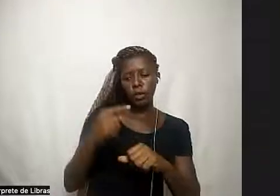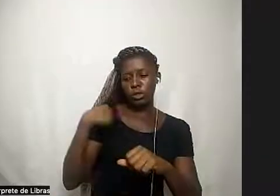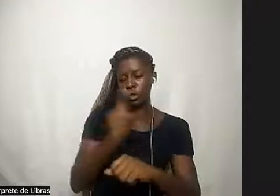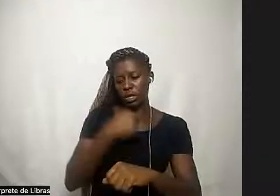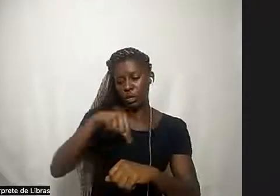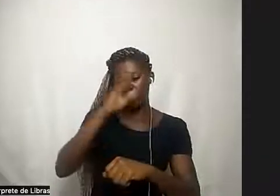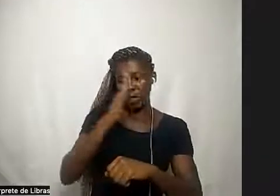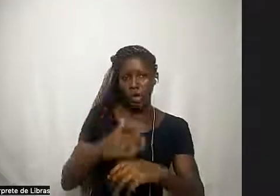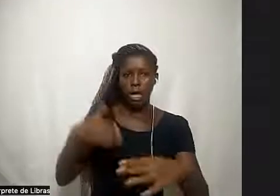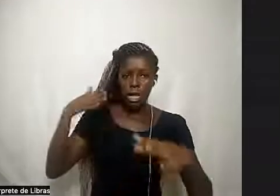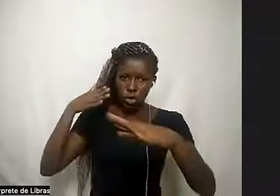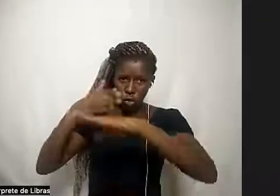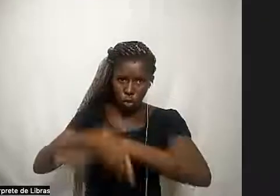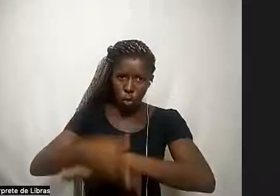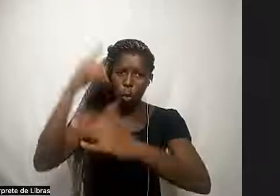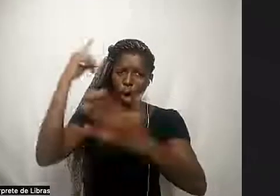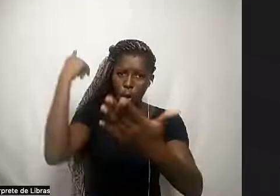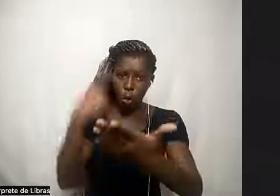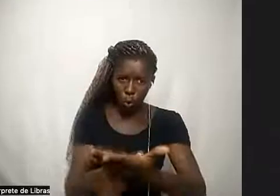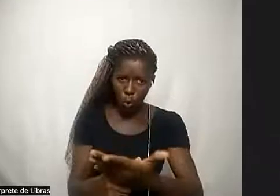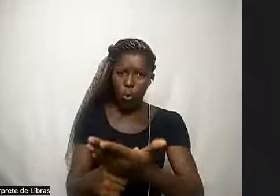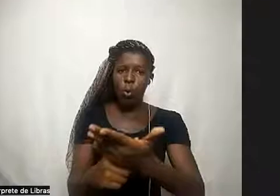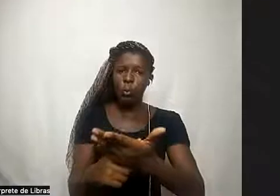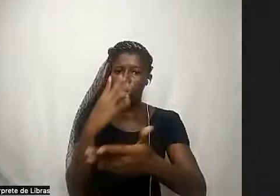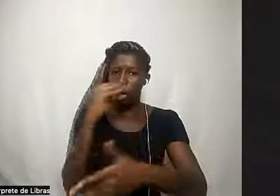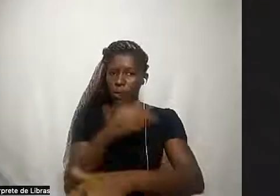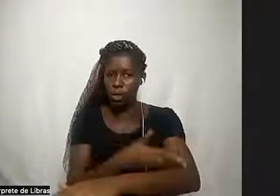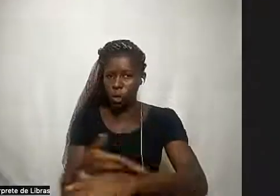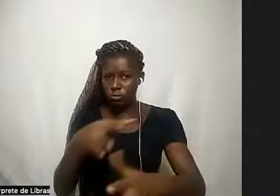agreement for albatrosses, which also has